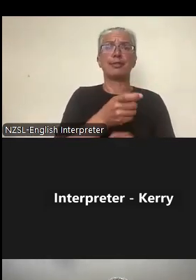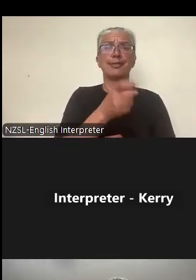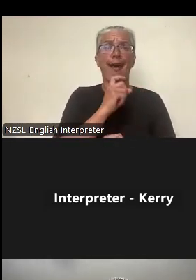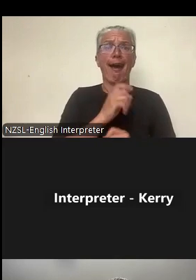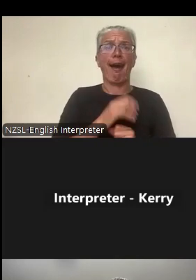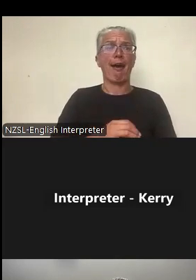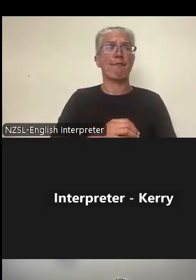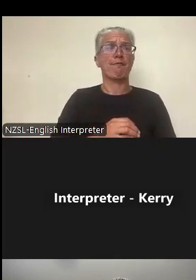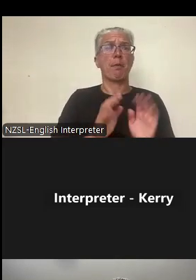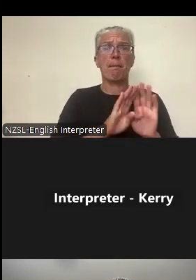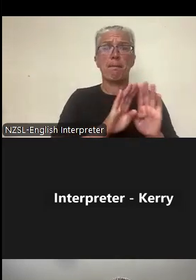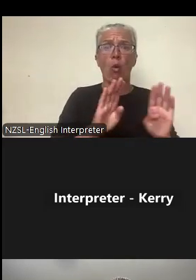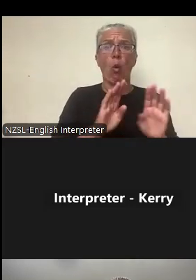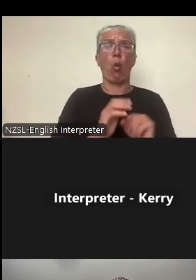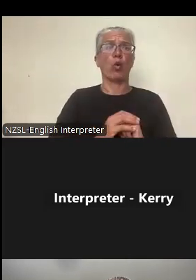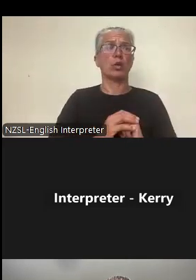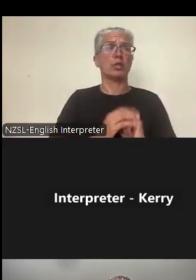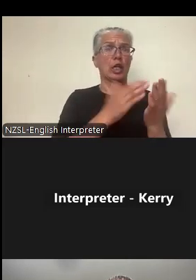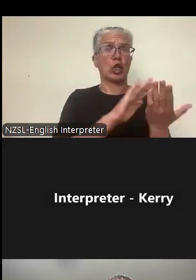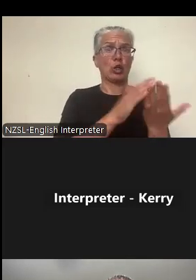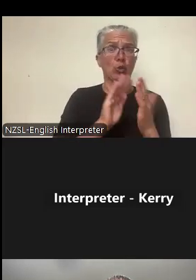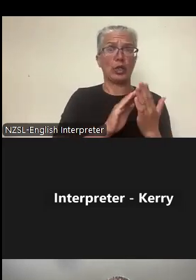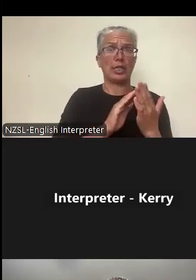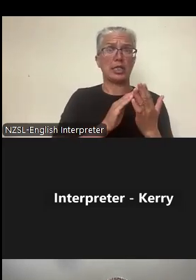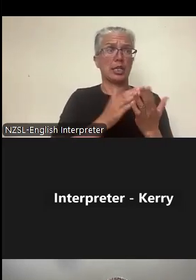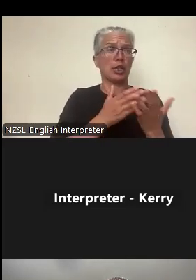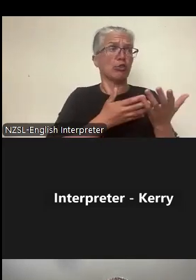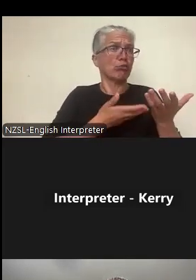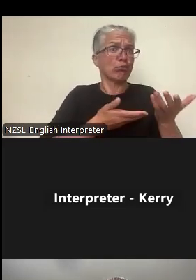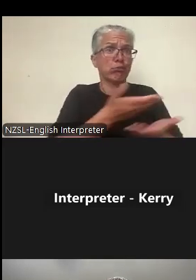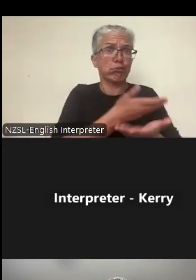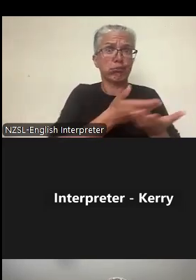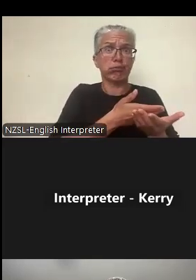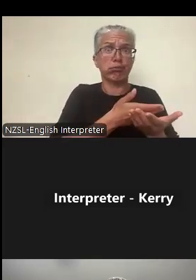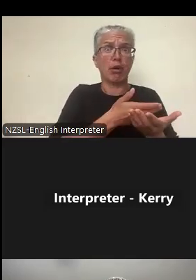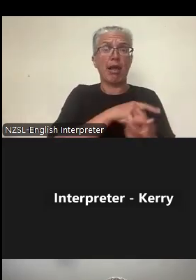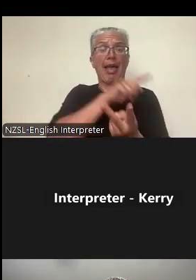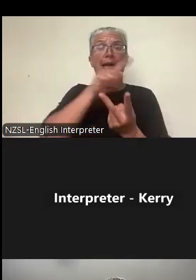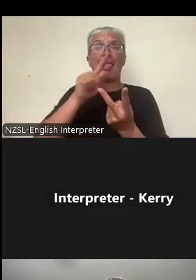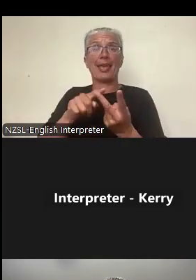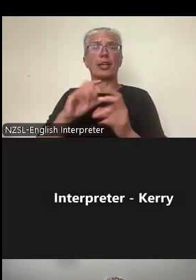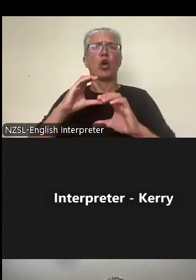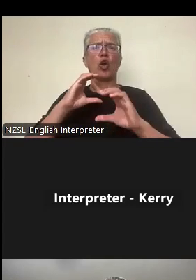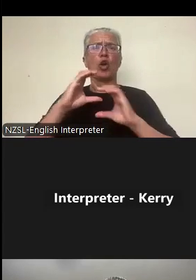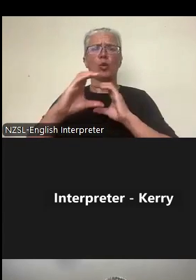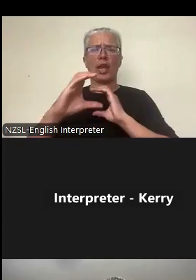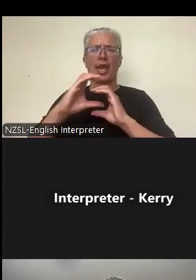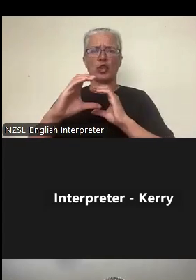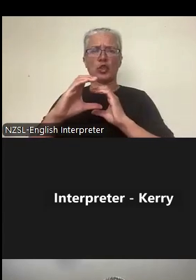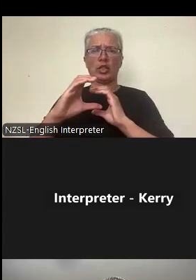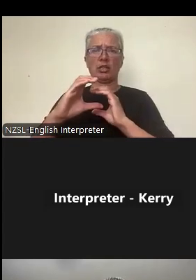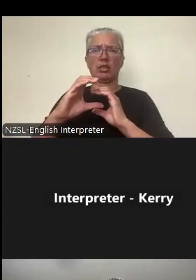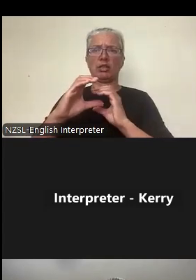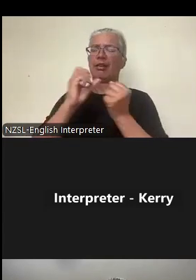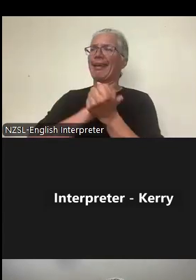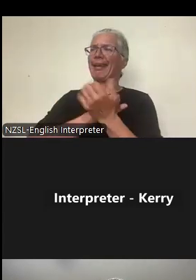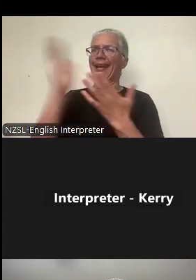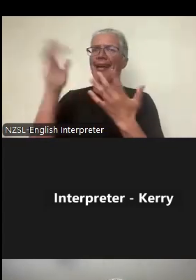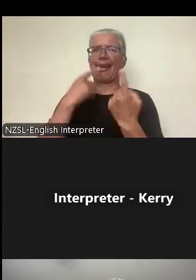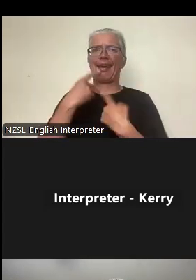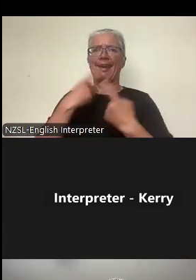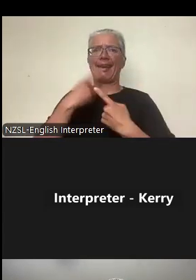community, and then your communication is also key. Making sure you've got those clear channels